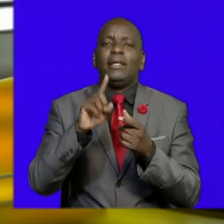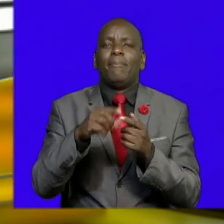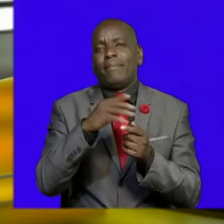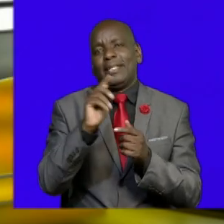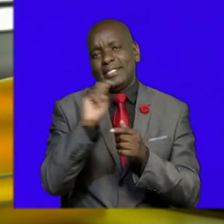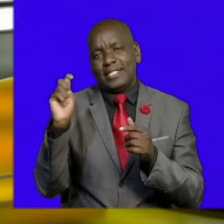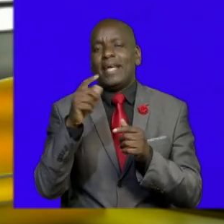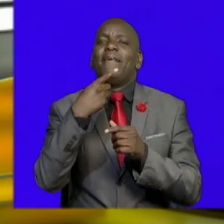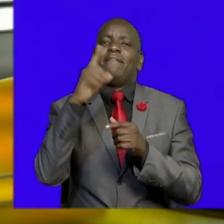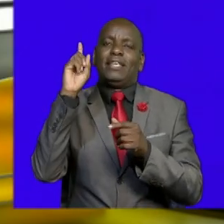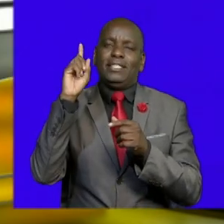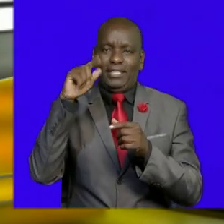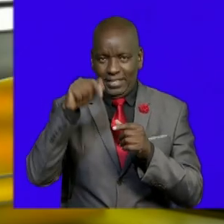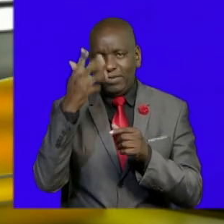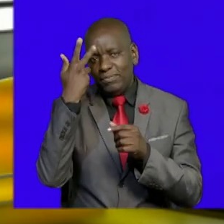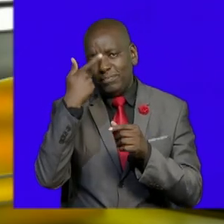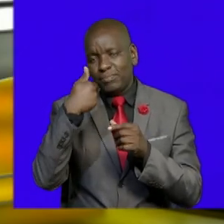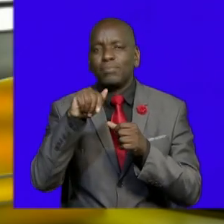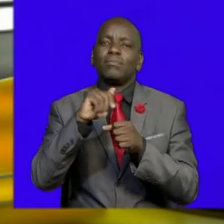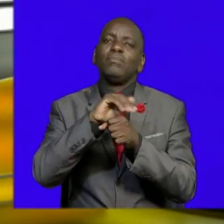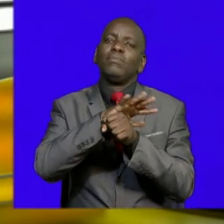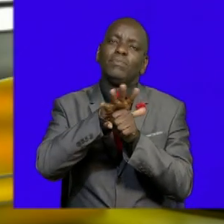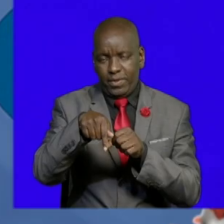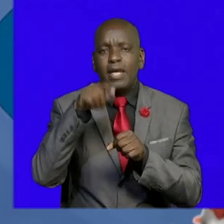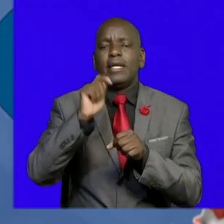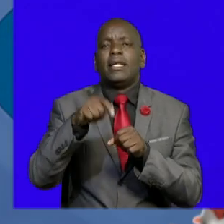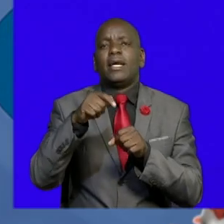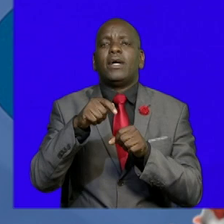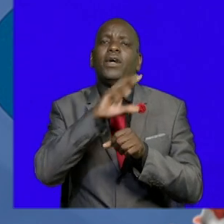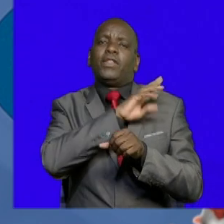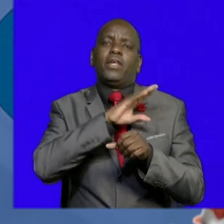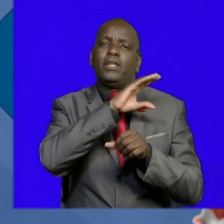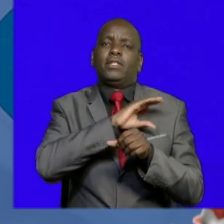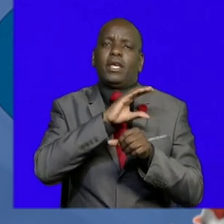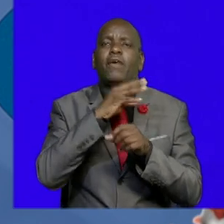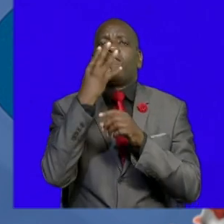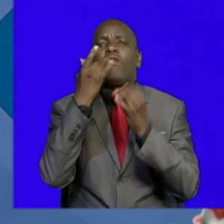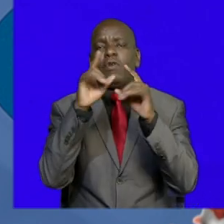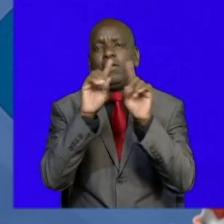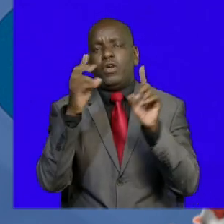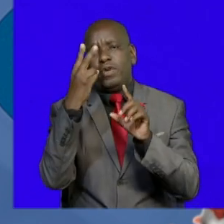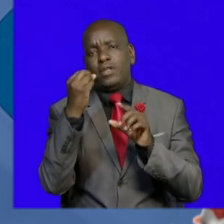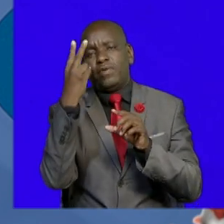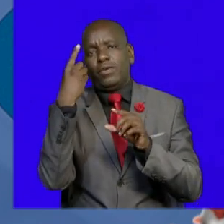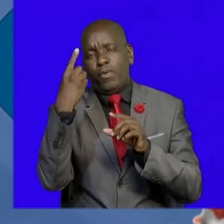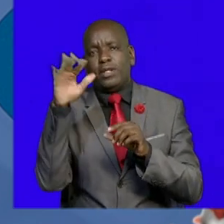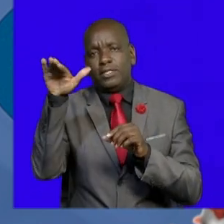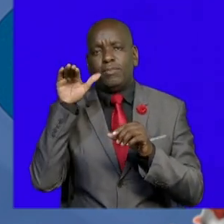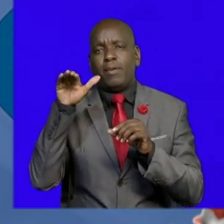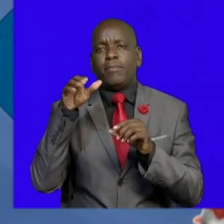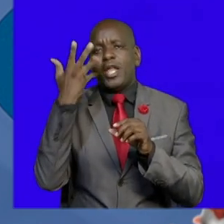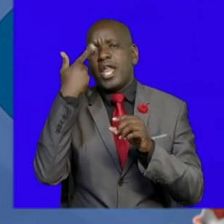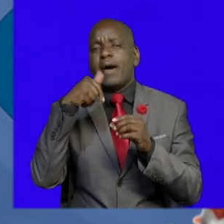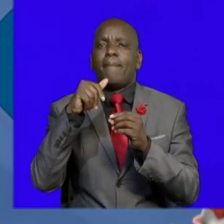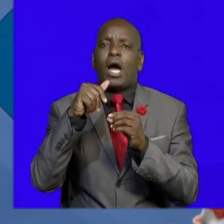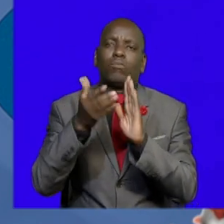But first, our most recent COVID-19 statistics as usual. As of Thursday, the 4th of January 2021, Zimbabwe's